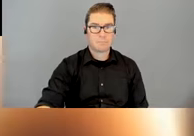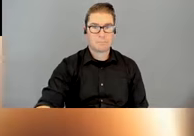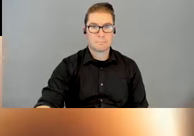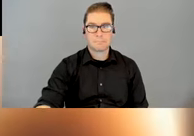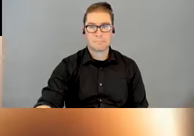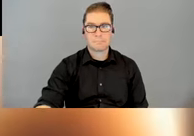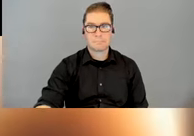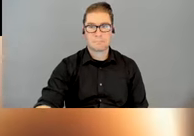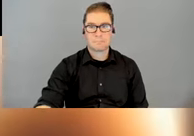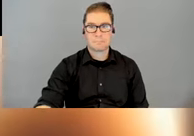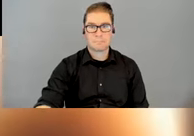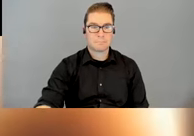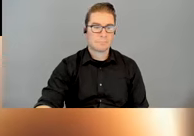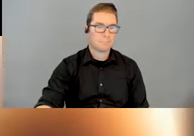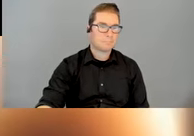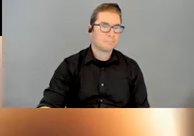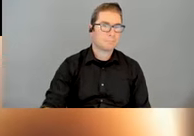We have a few holdouts.